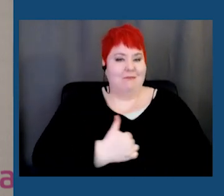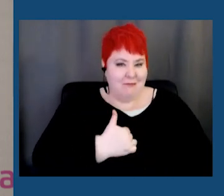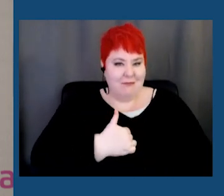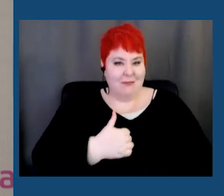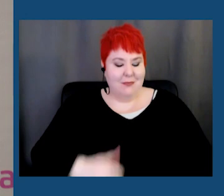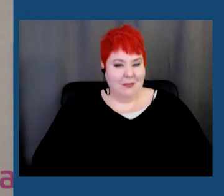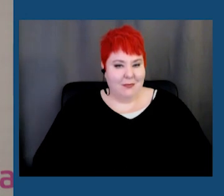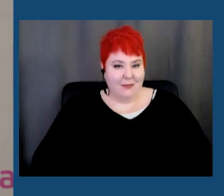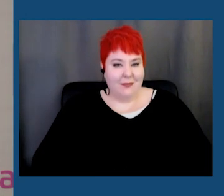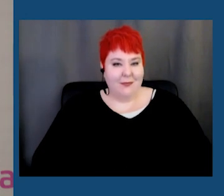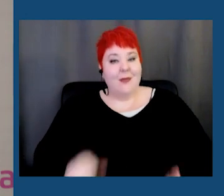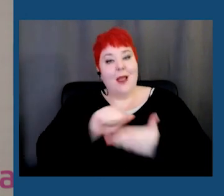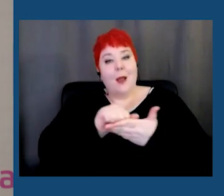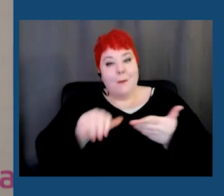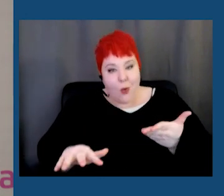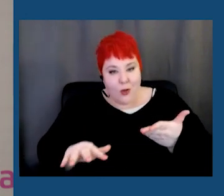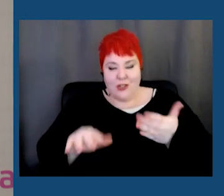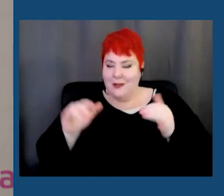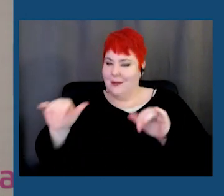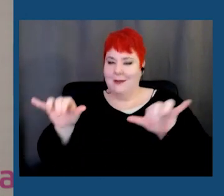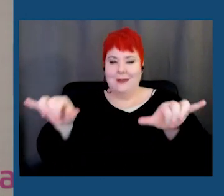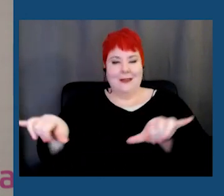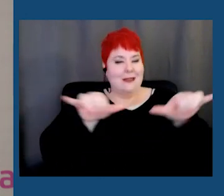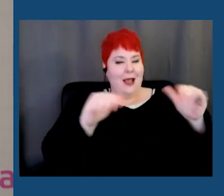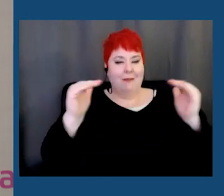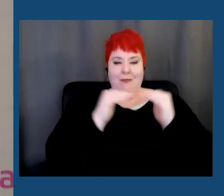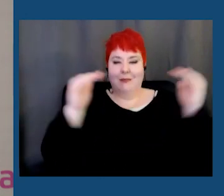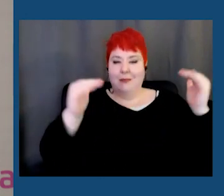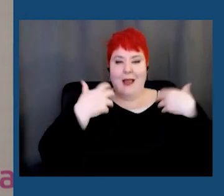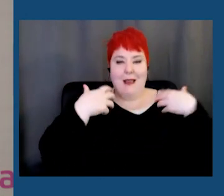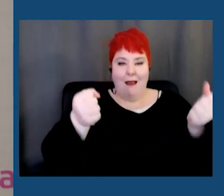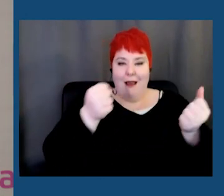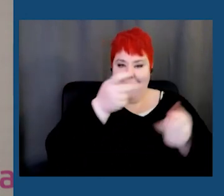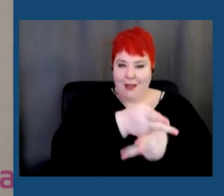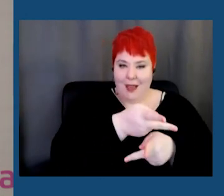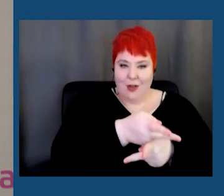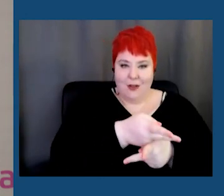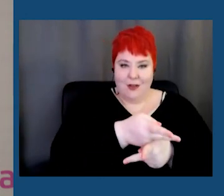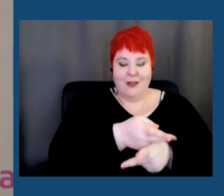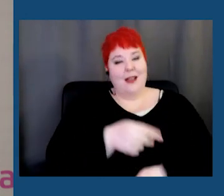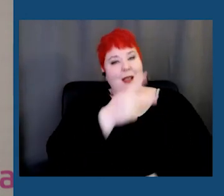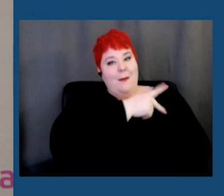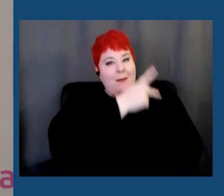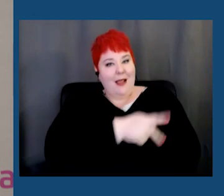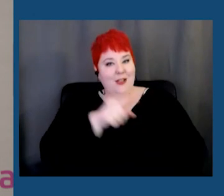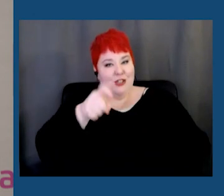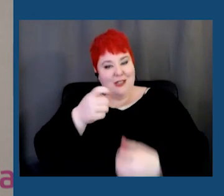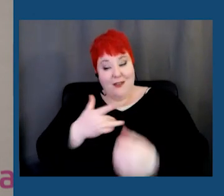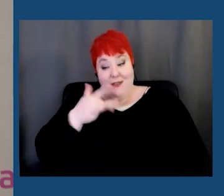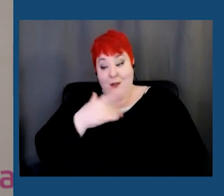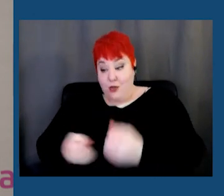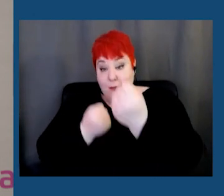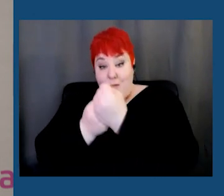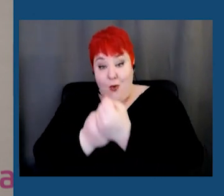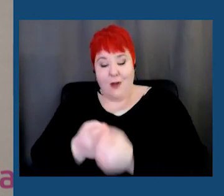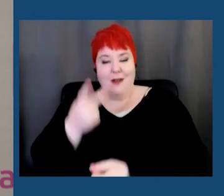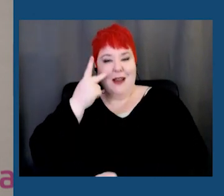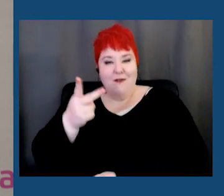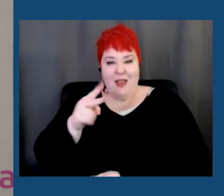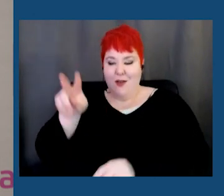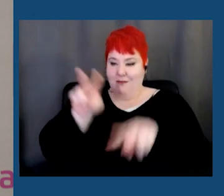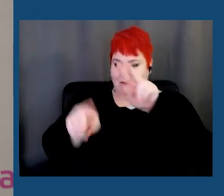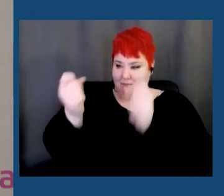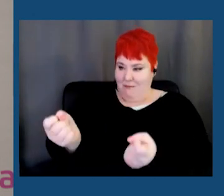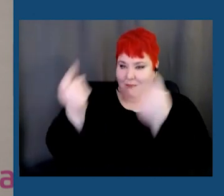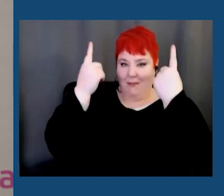Abortion is healthcare, and patients deserve to feel supported and seen. When I hear an apology, my